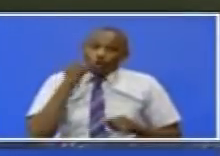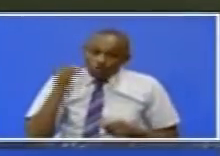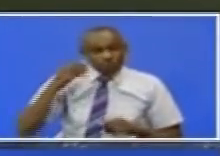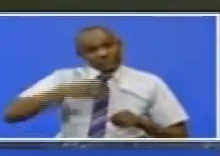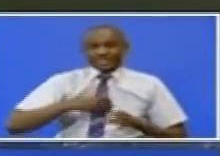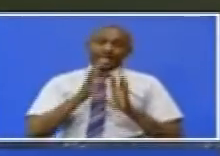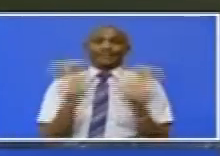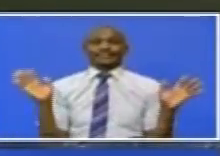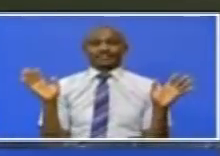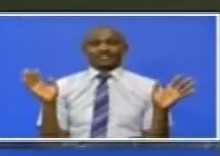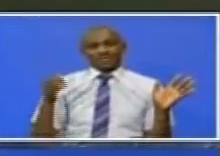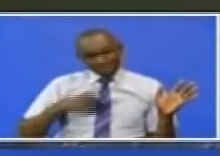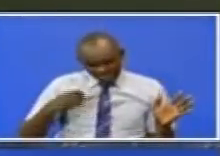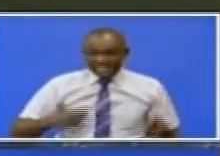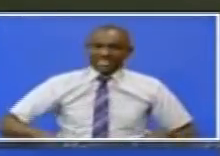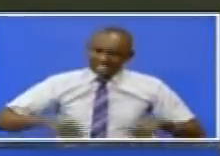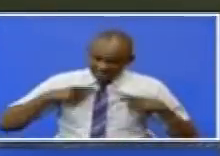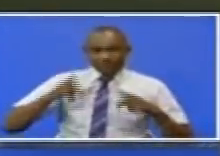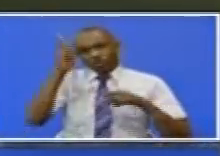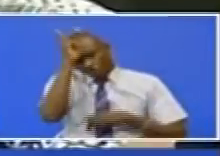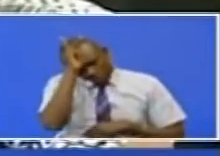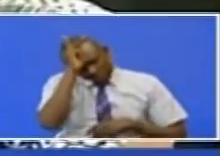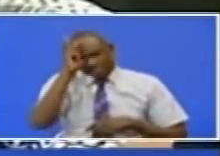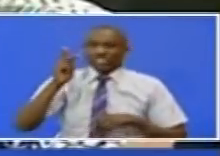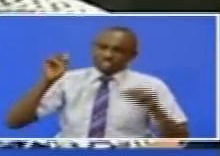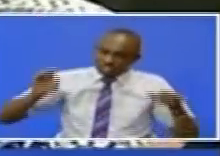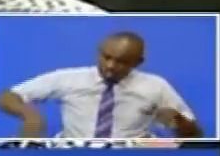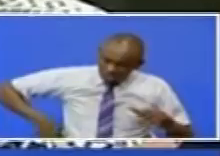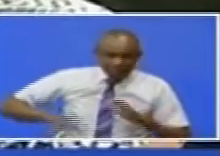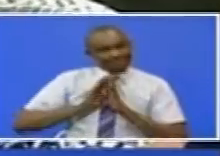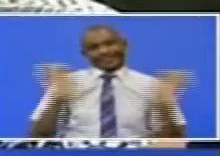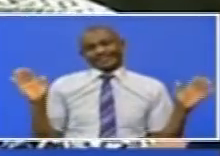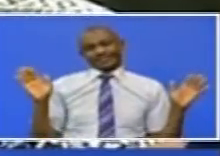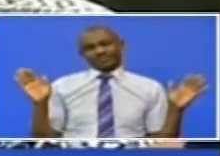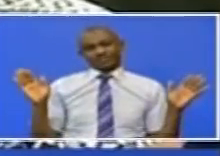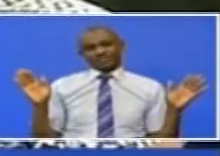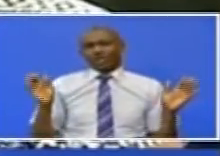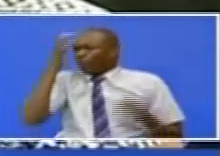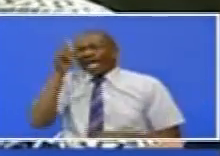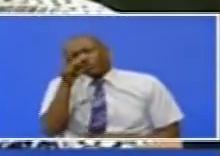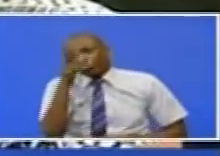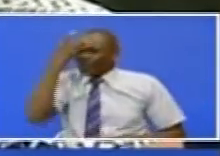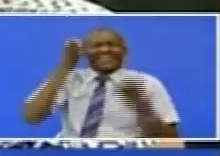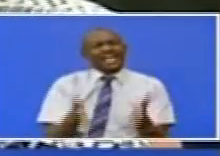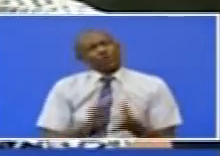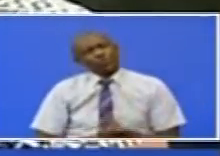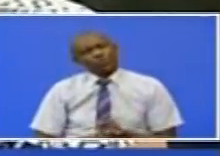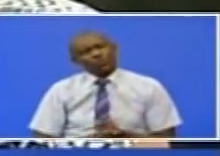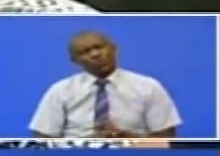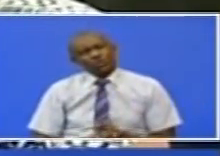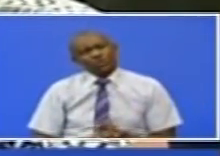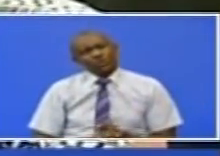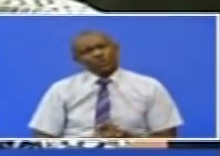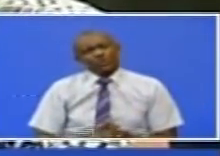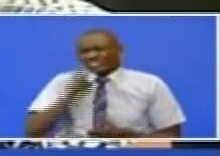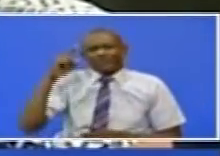retire on it and live on my goats and sheep. Why you? Why now? I mean, what do you